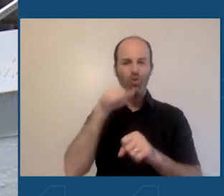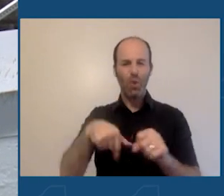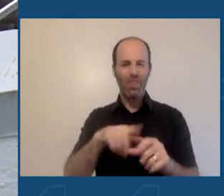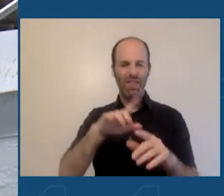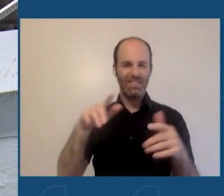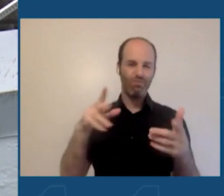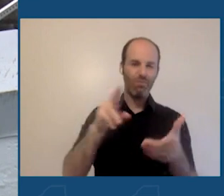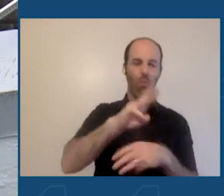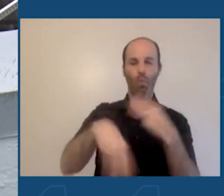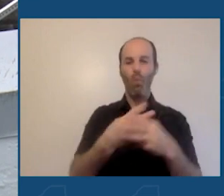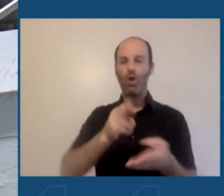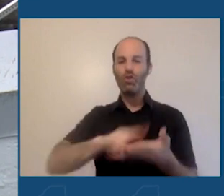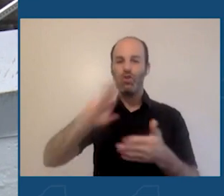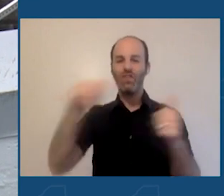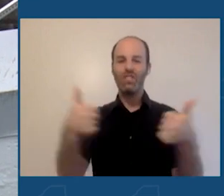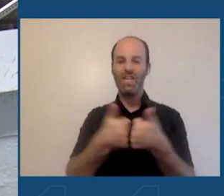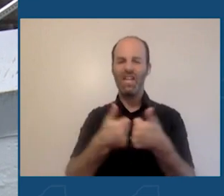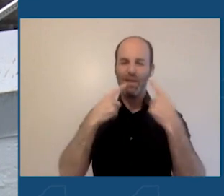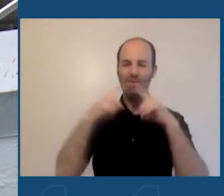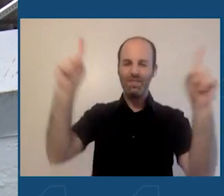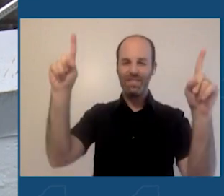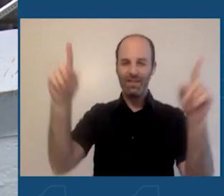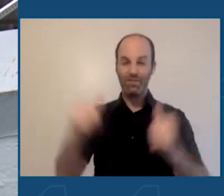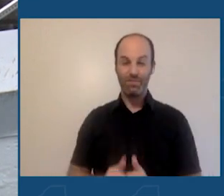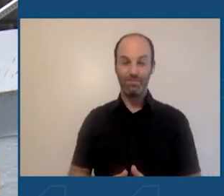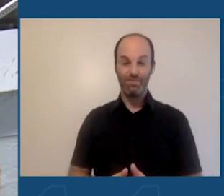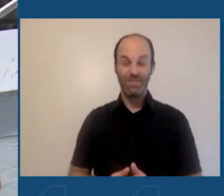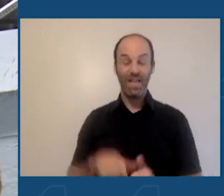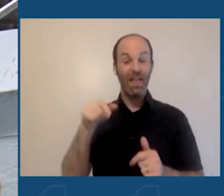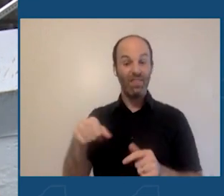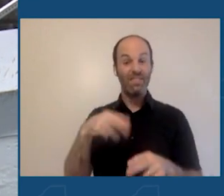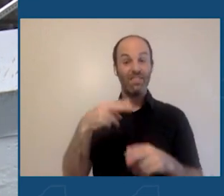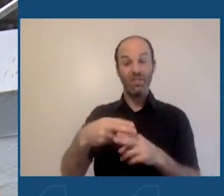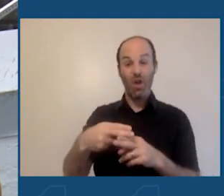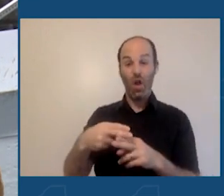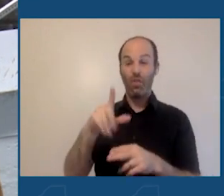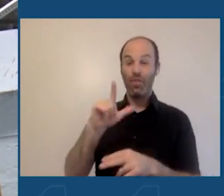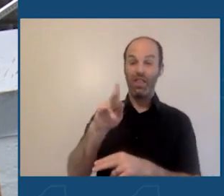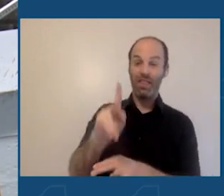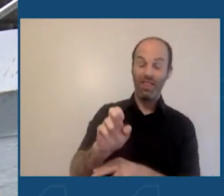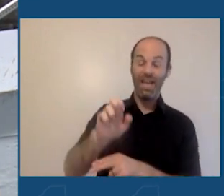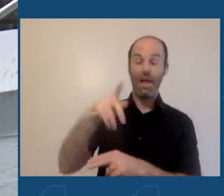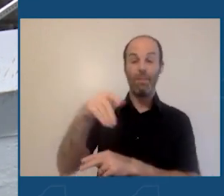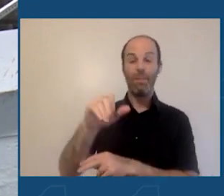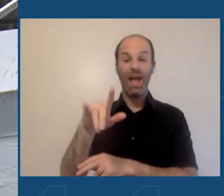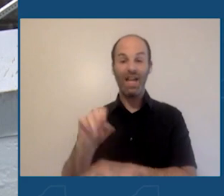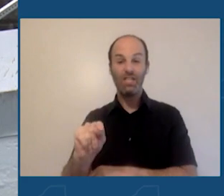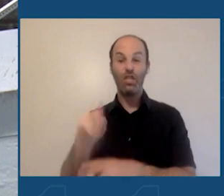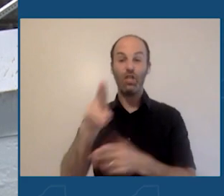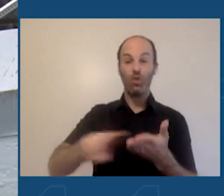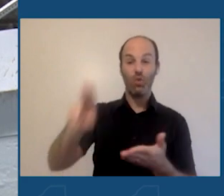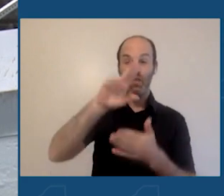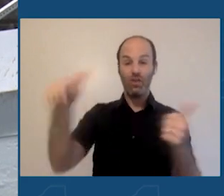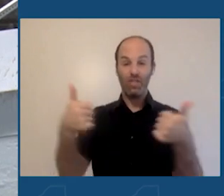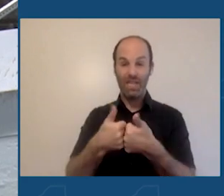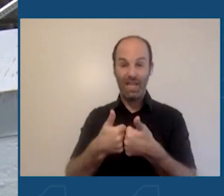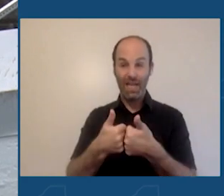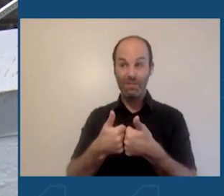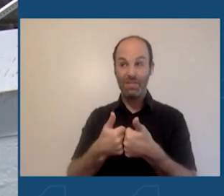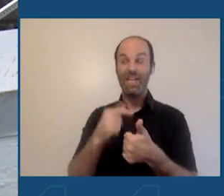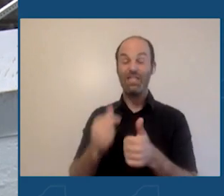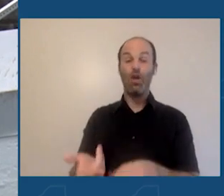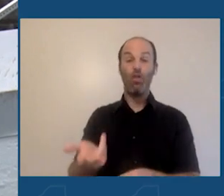While this global and educational event is titled the Lake Placid World University Games, it spans 3 North Country regions and